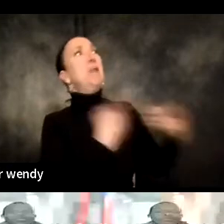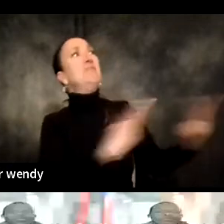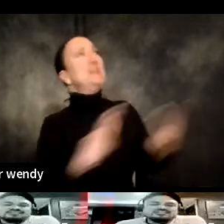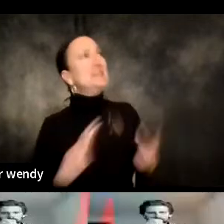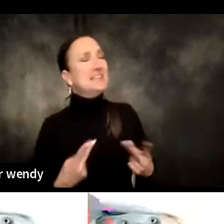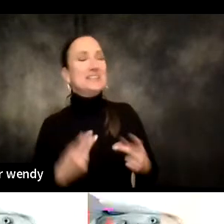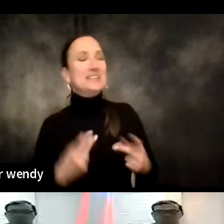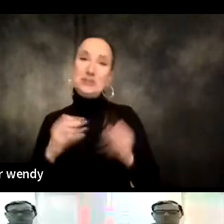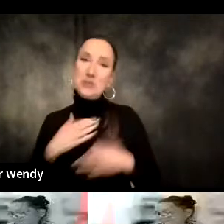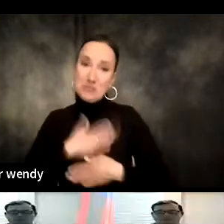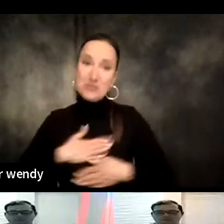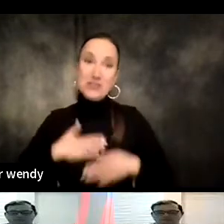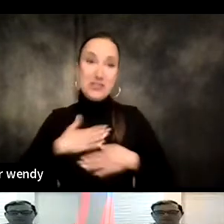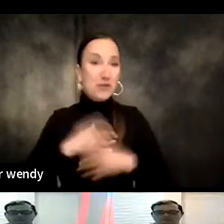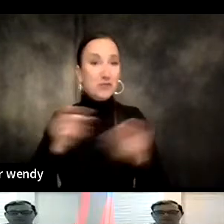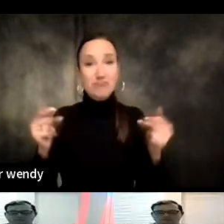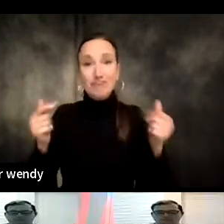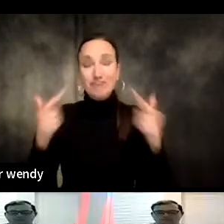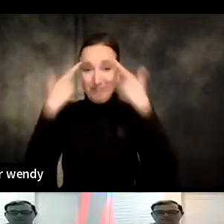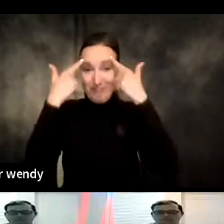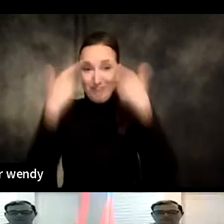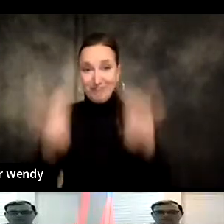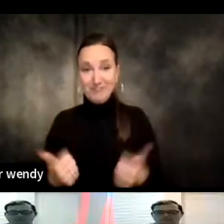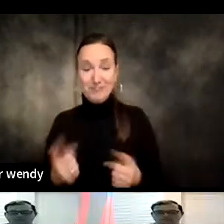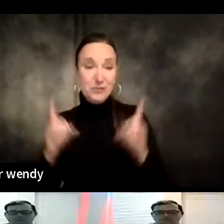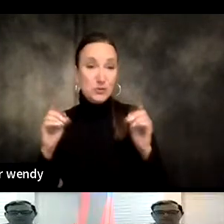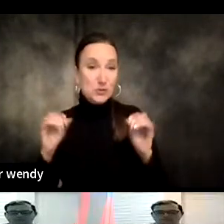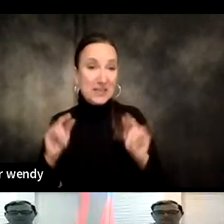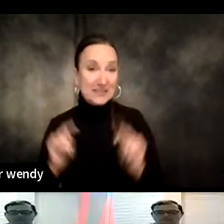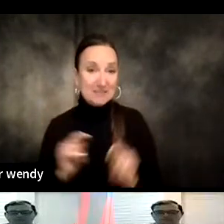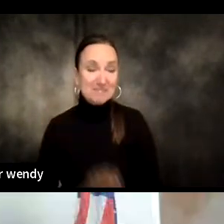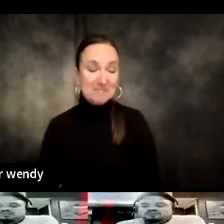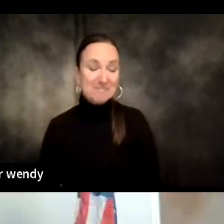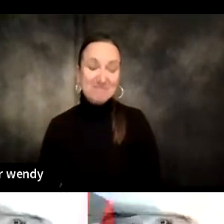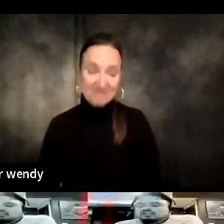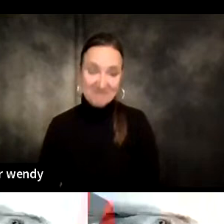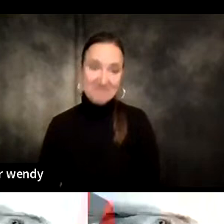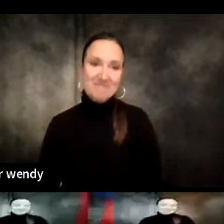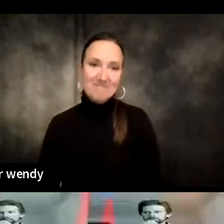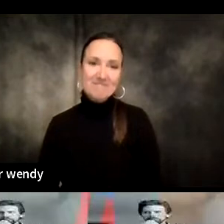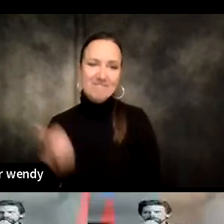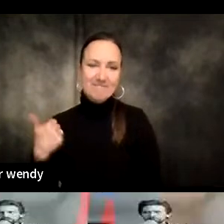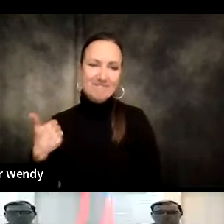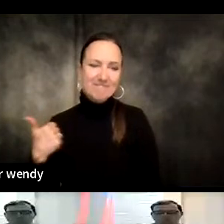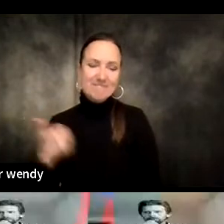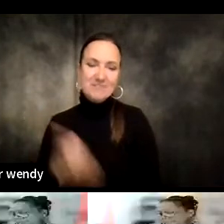we appreciate y'all just, doing it out of your own courtesy and time. So we appreciate that a lot.